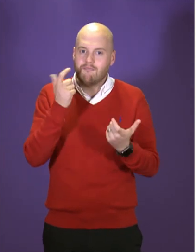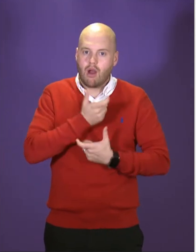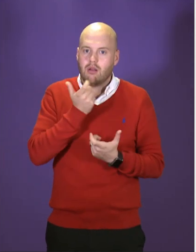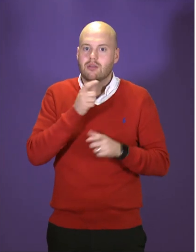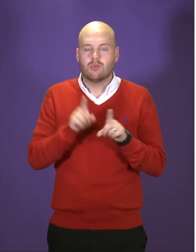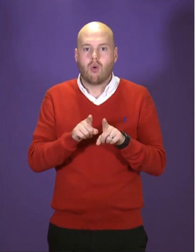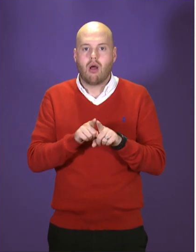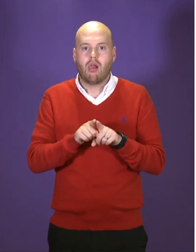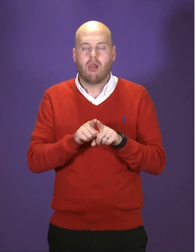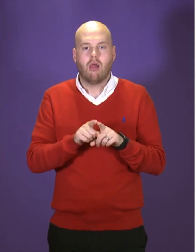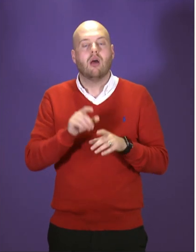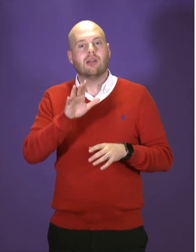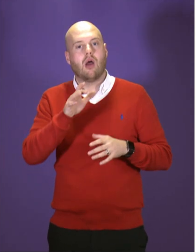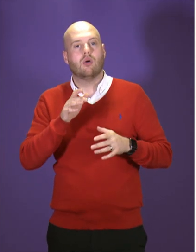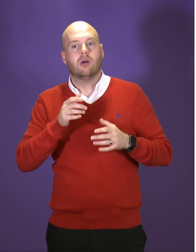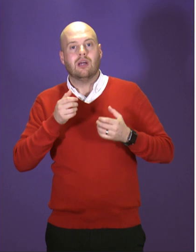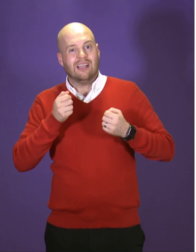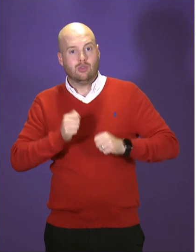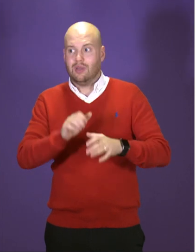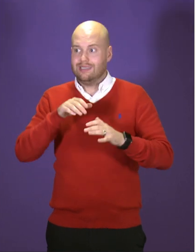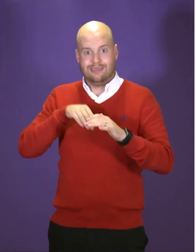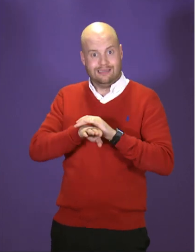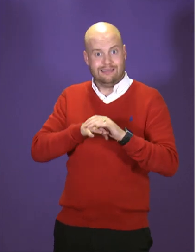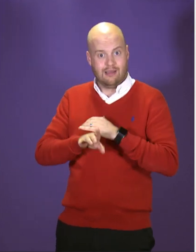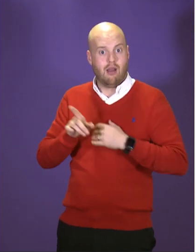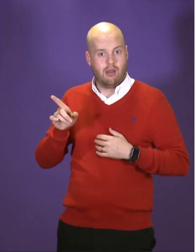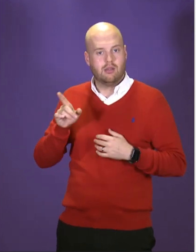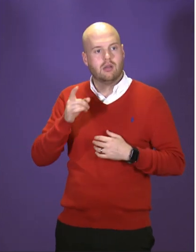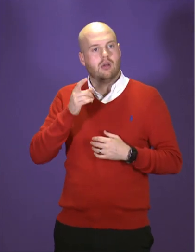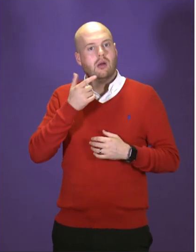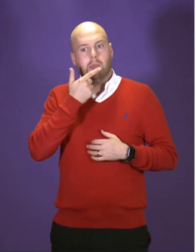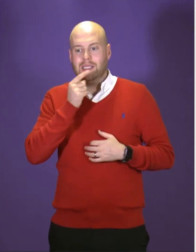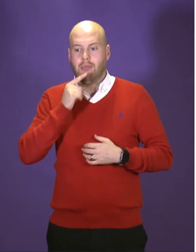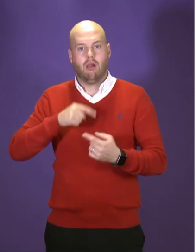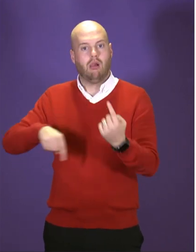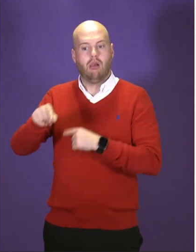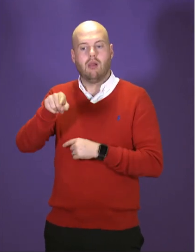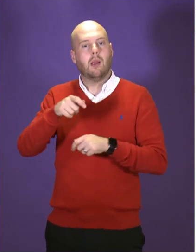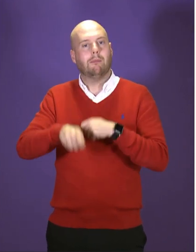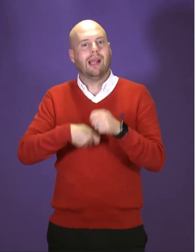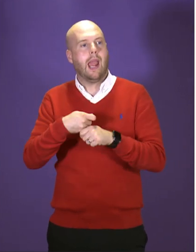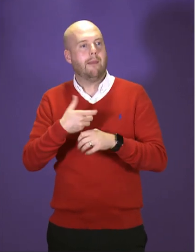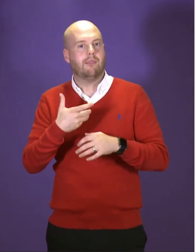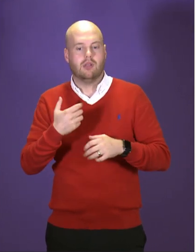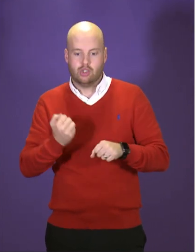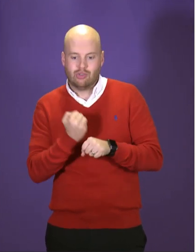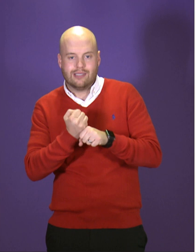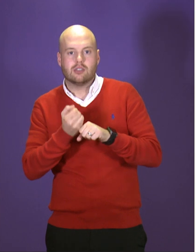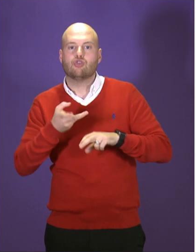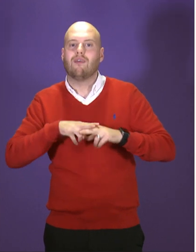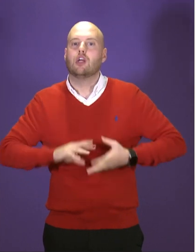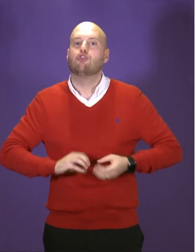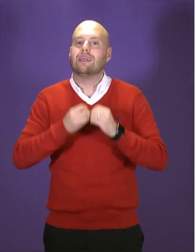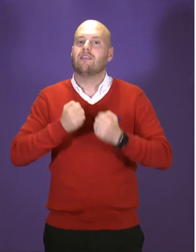the swings that were inside the turbine hall saw people as the generators of the creative energy that